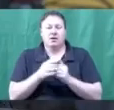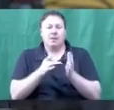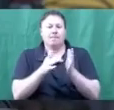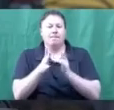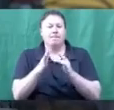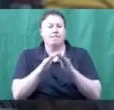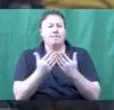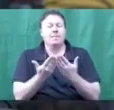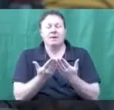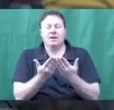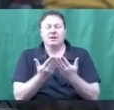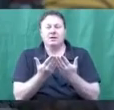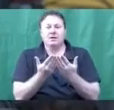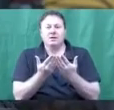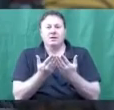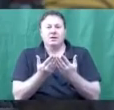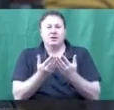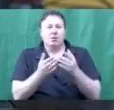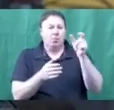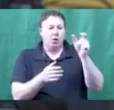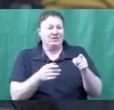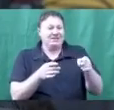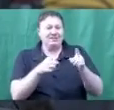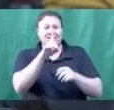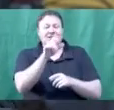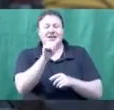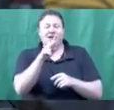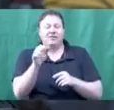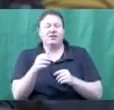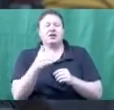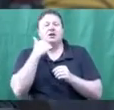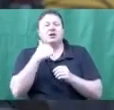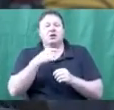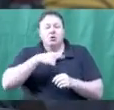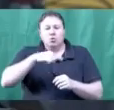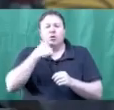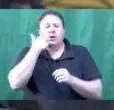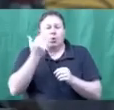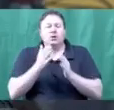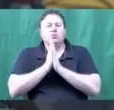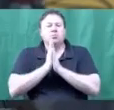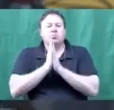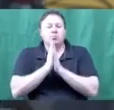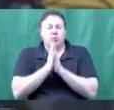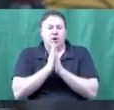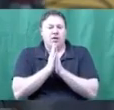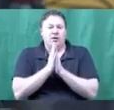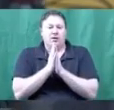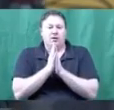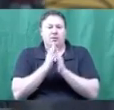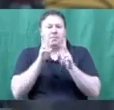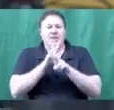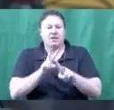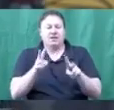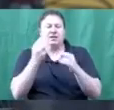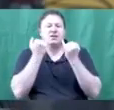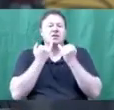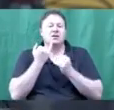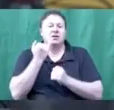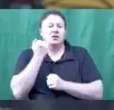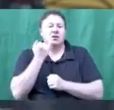in prayer for peace in the Middle East. We need to pray for peace for Jerusalem, as we are constrained to do in